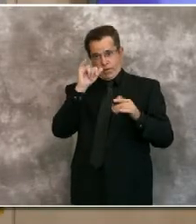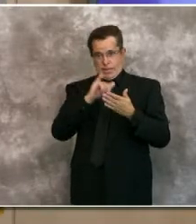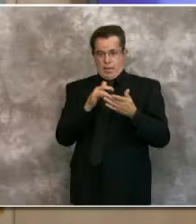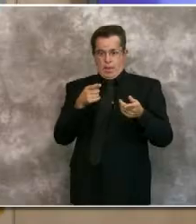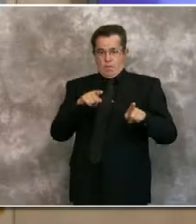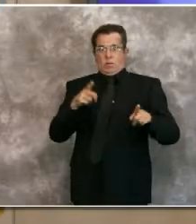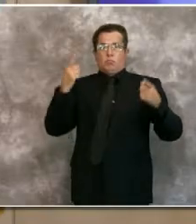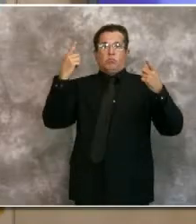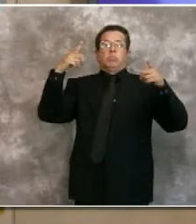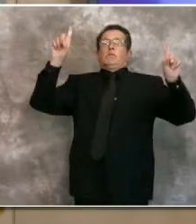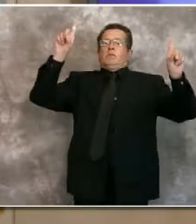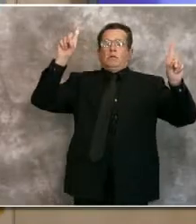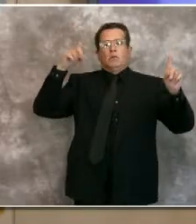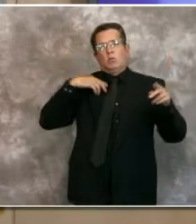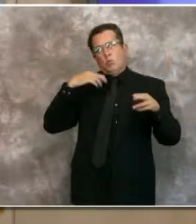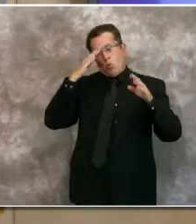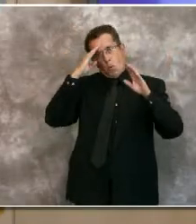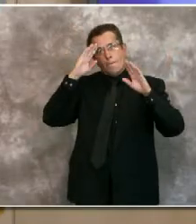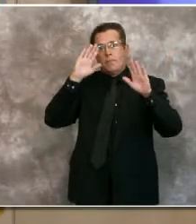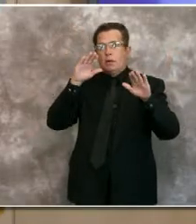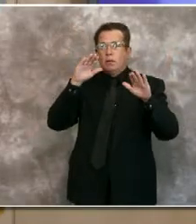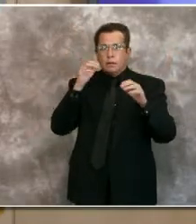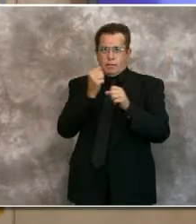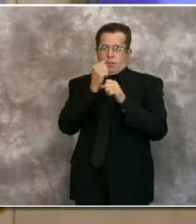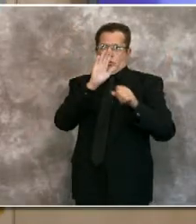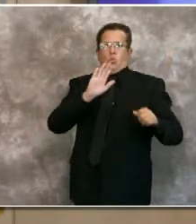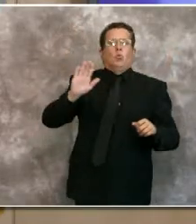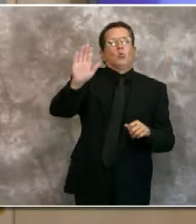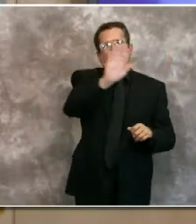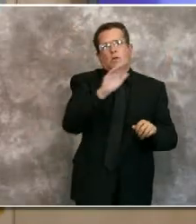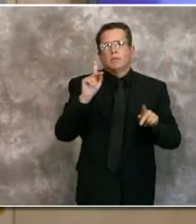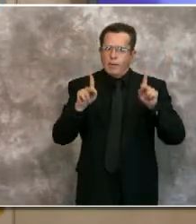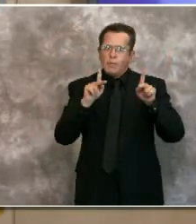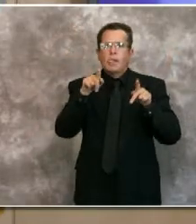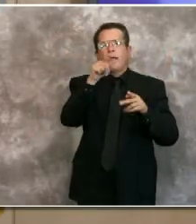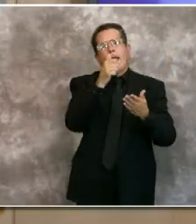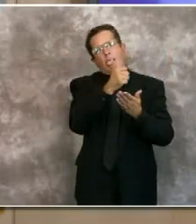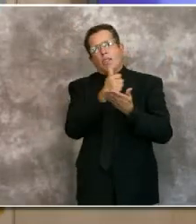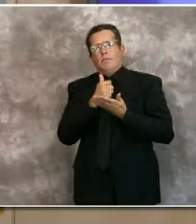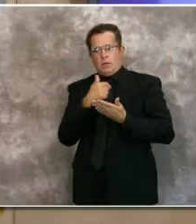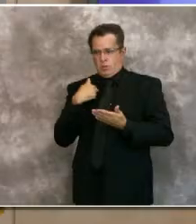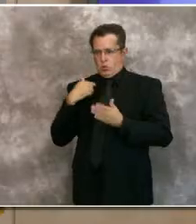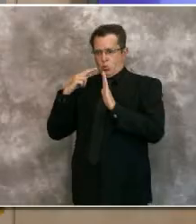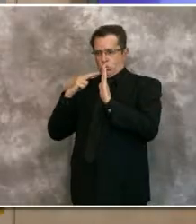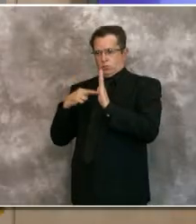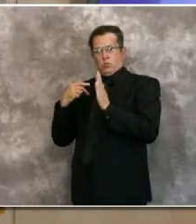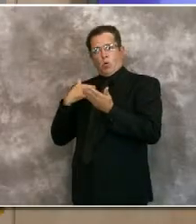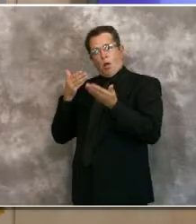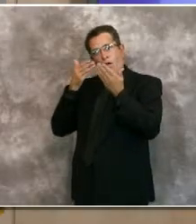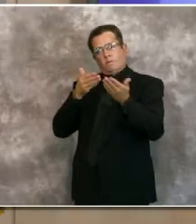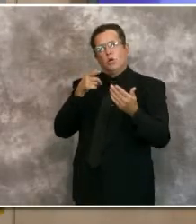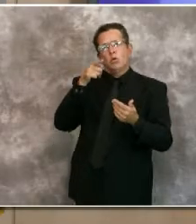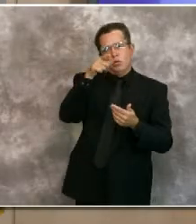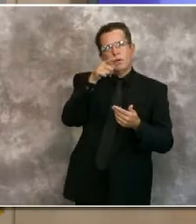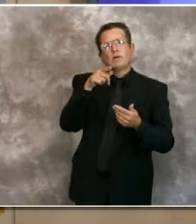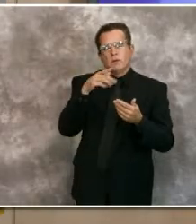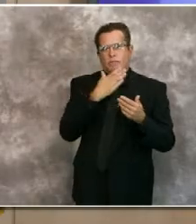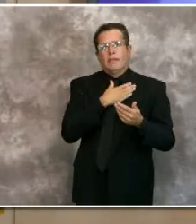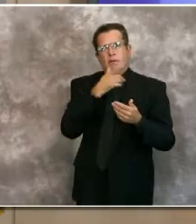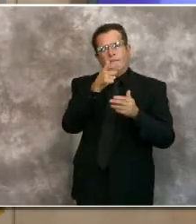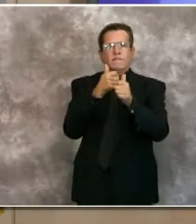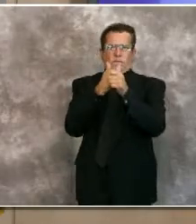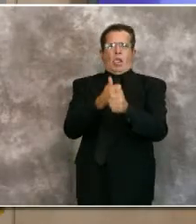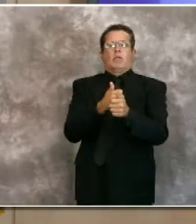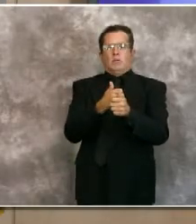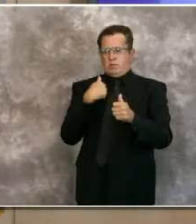we really hope that we can get the overwhelming majority of the public to understand that the measures that are put in place are designed to allow us to reopen,